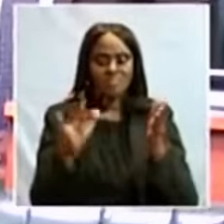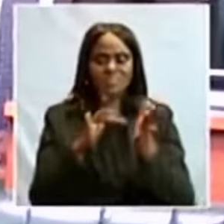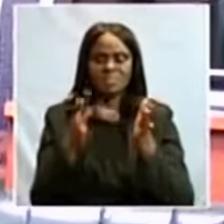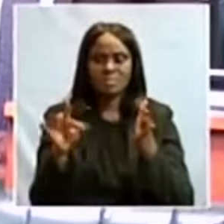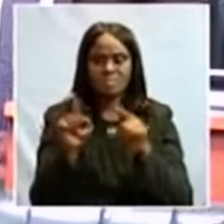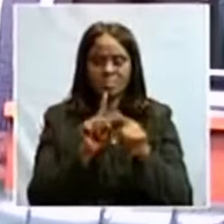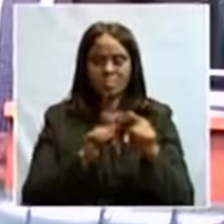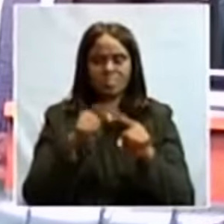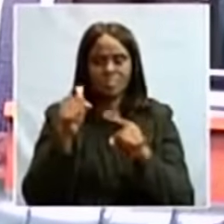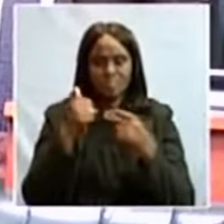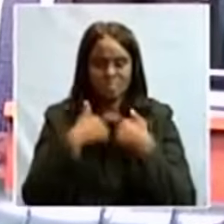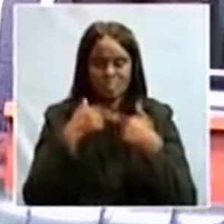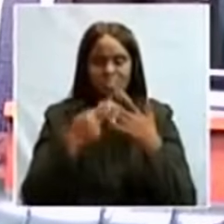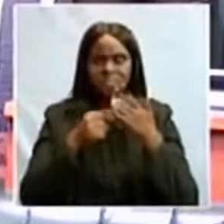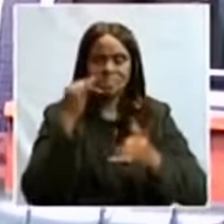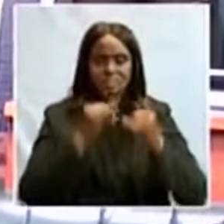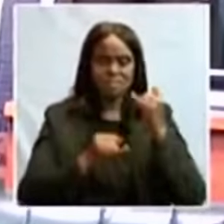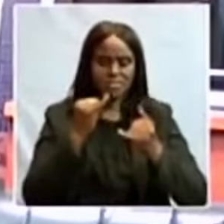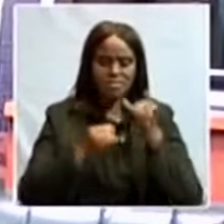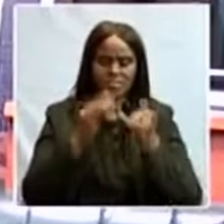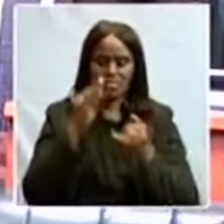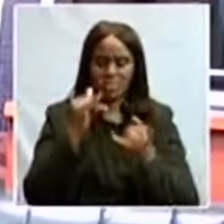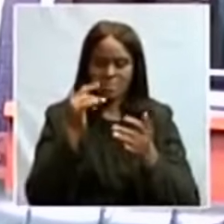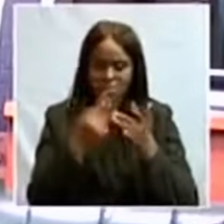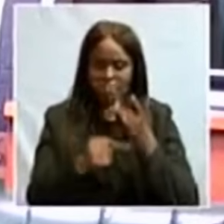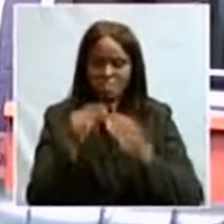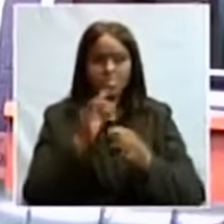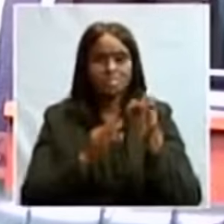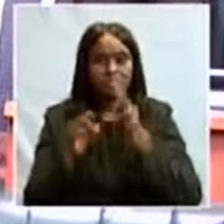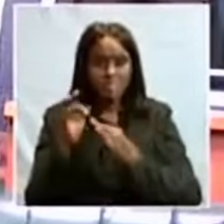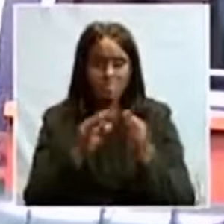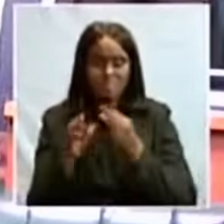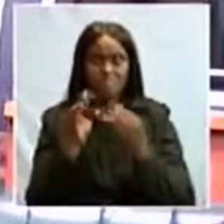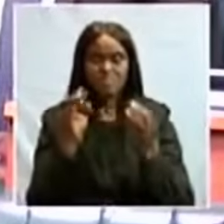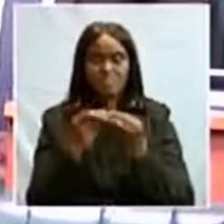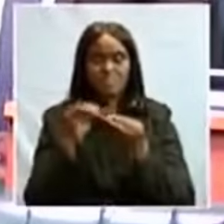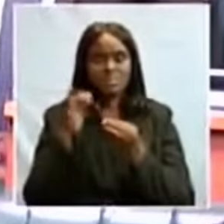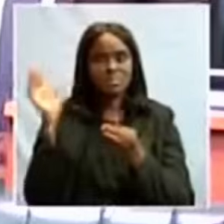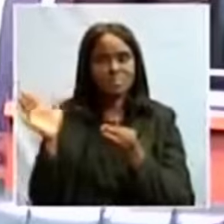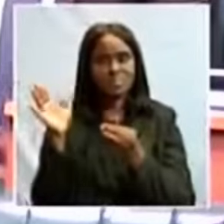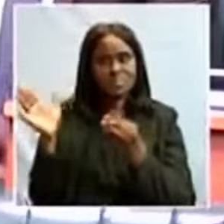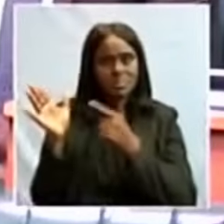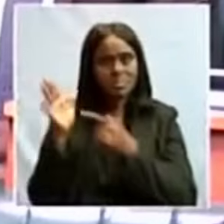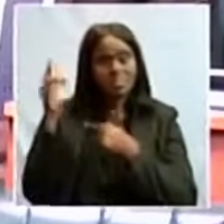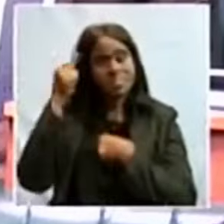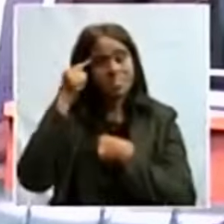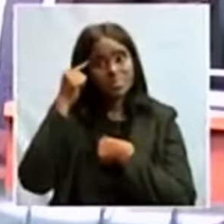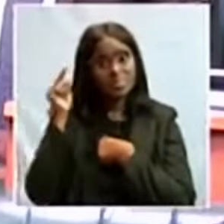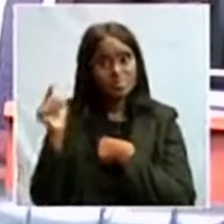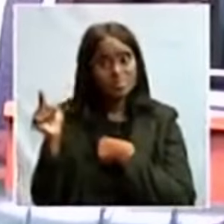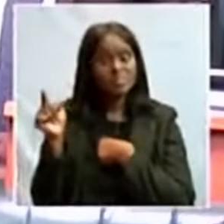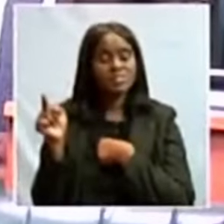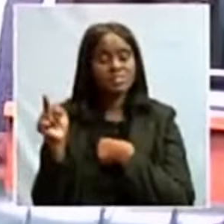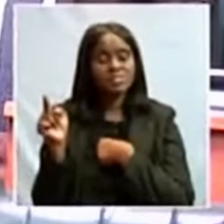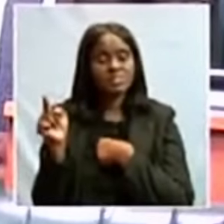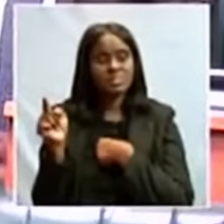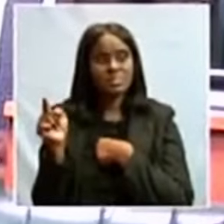she concludes by stating that the UPND government is